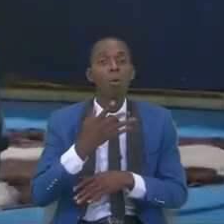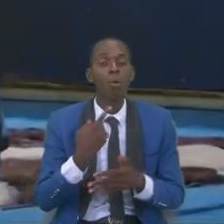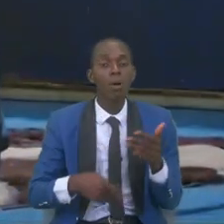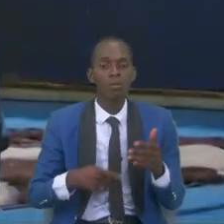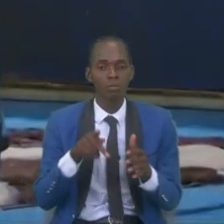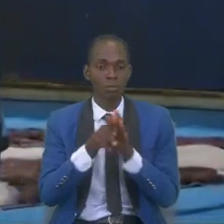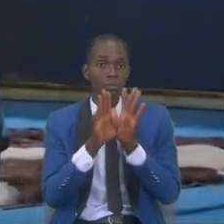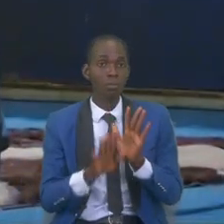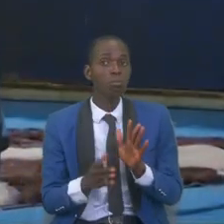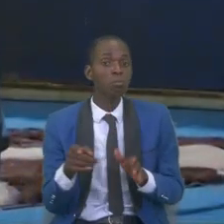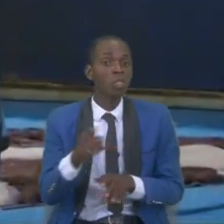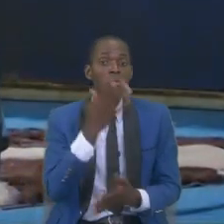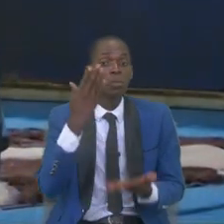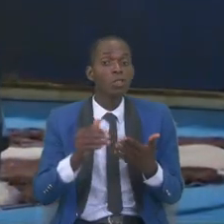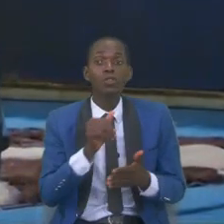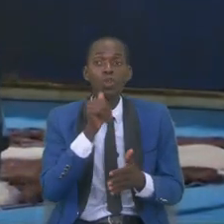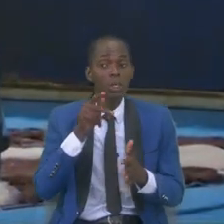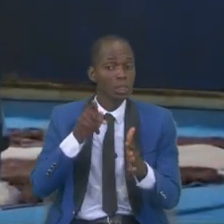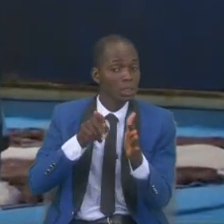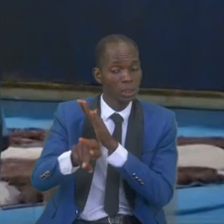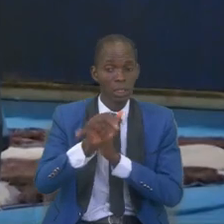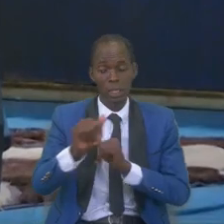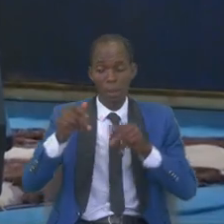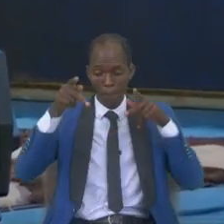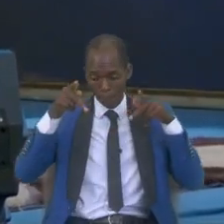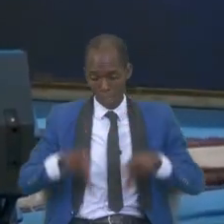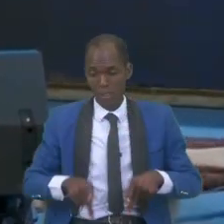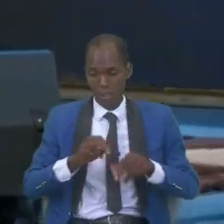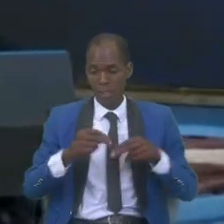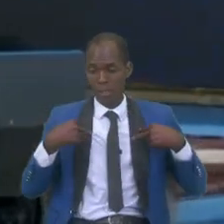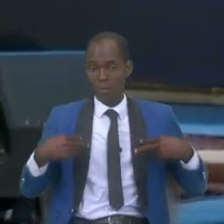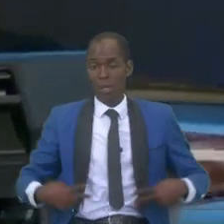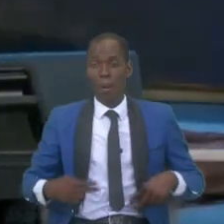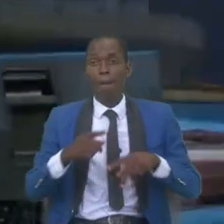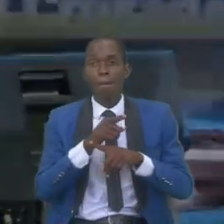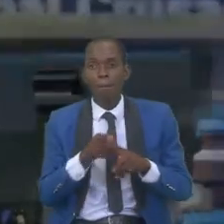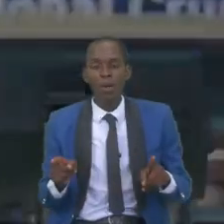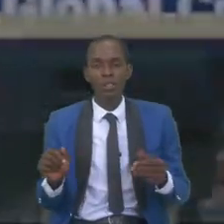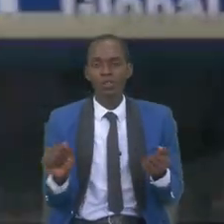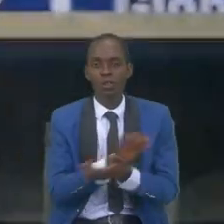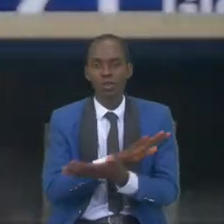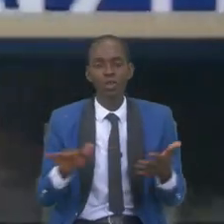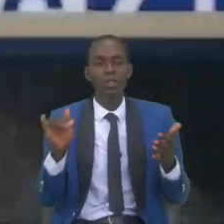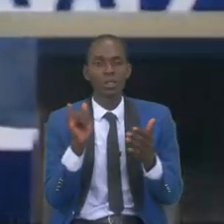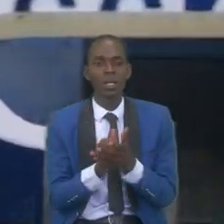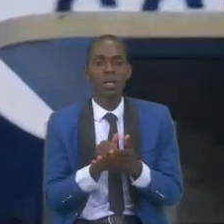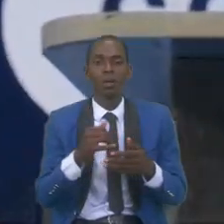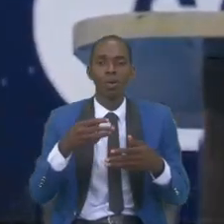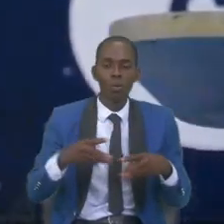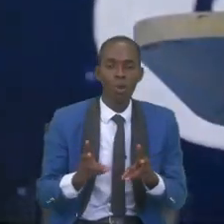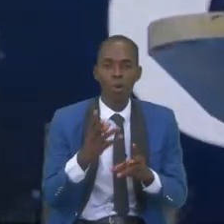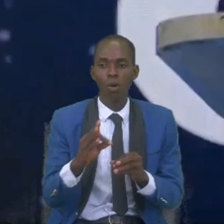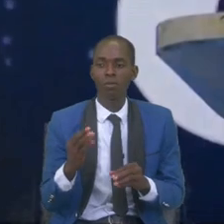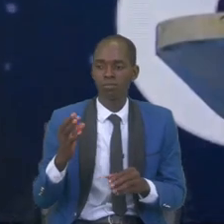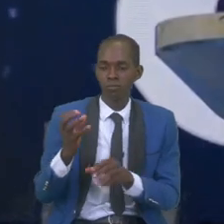kill the man directly, but they destroy his means of livelihood. You want him to go through